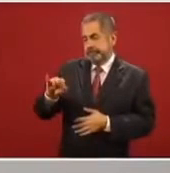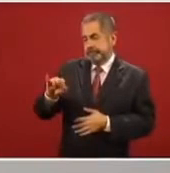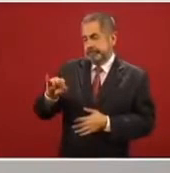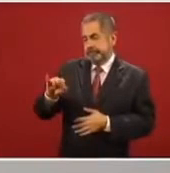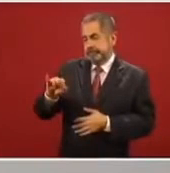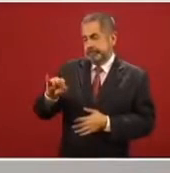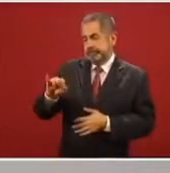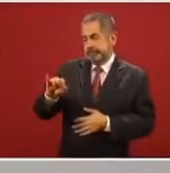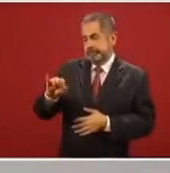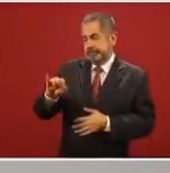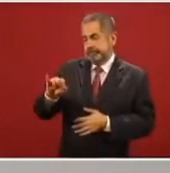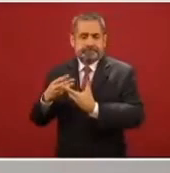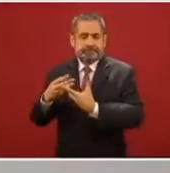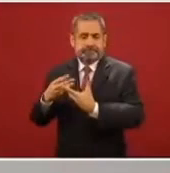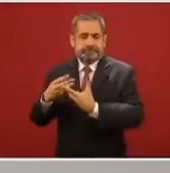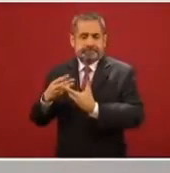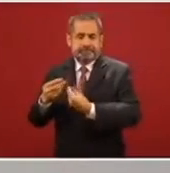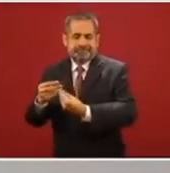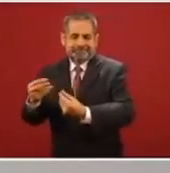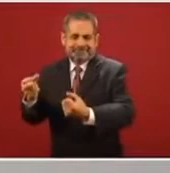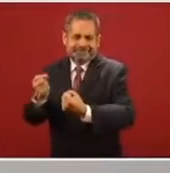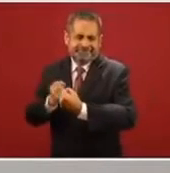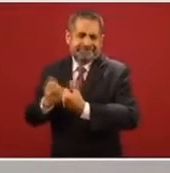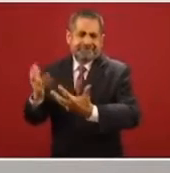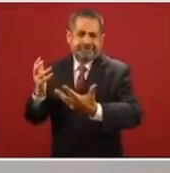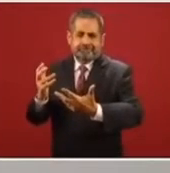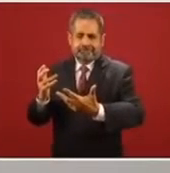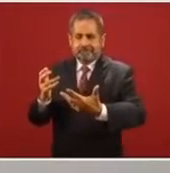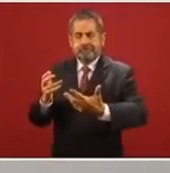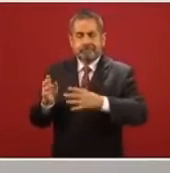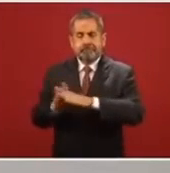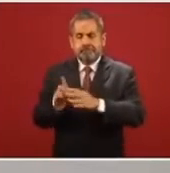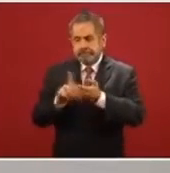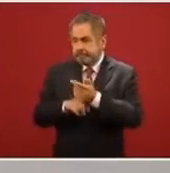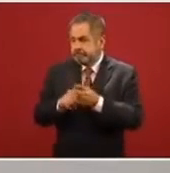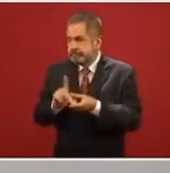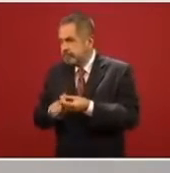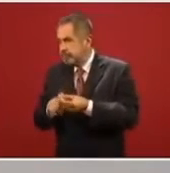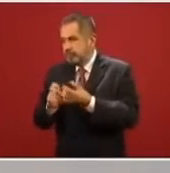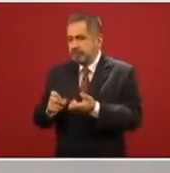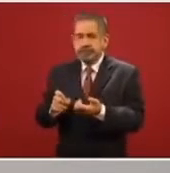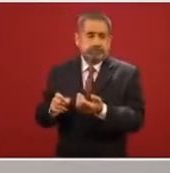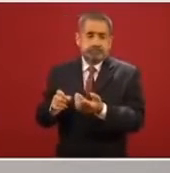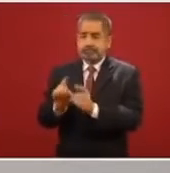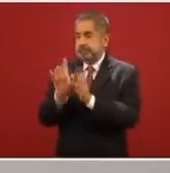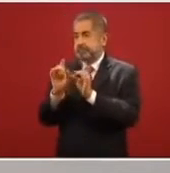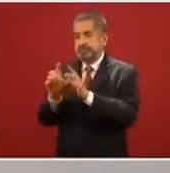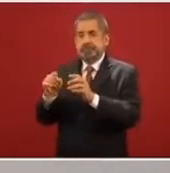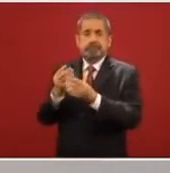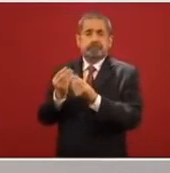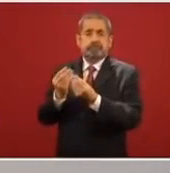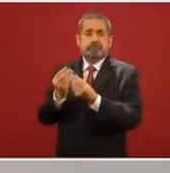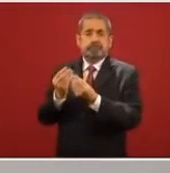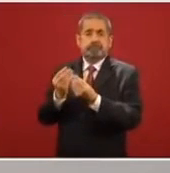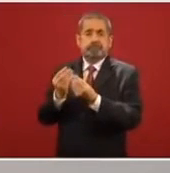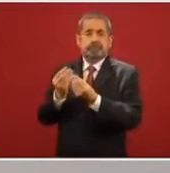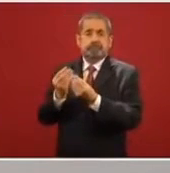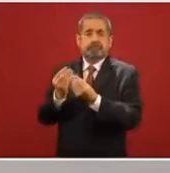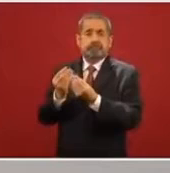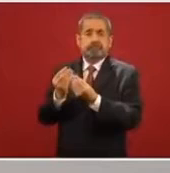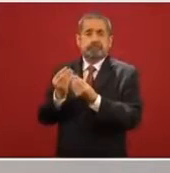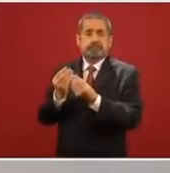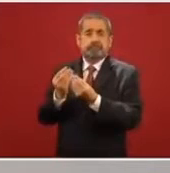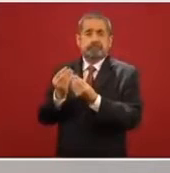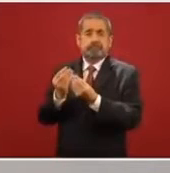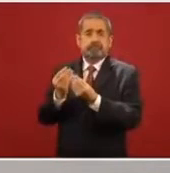longer possible to have la trazabilidad, el seguimiento de las cadenas de transmisión, to